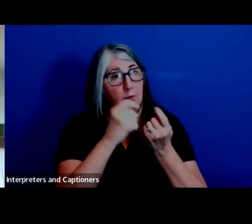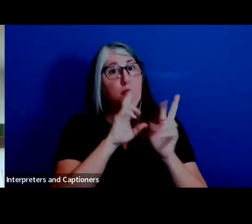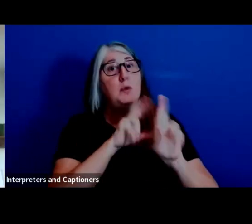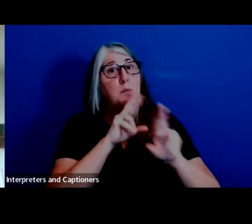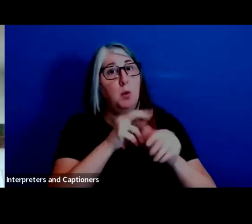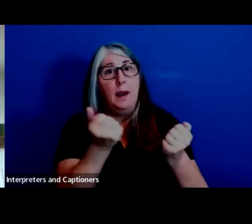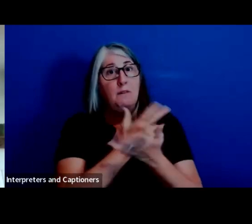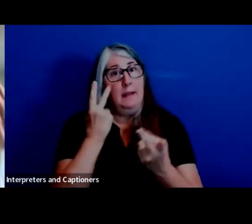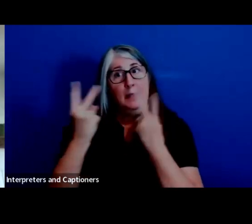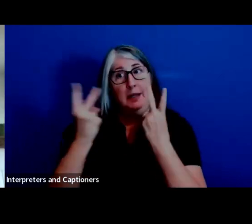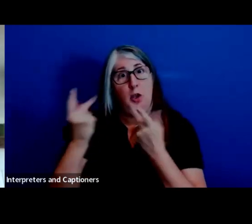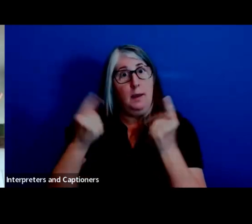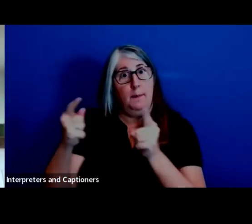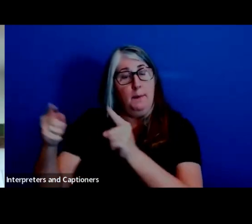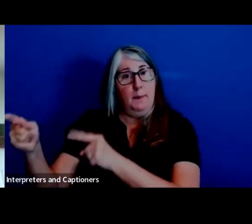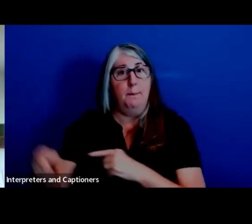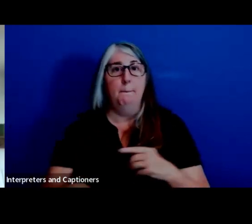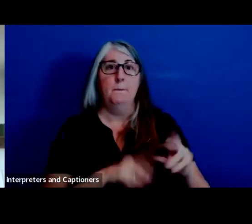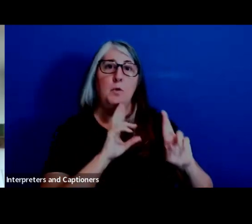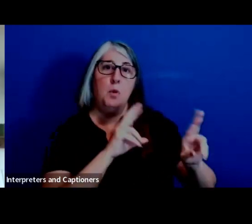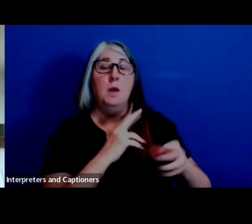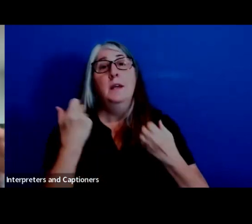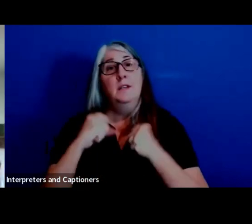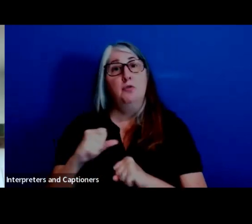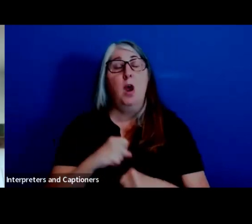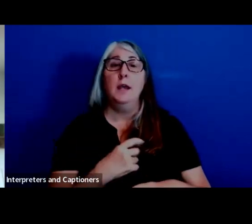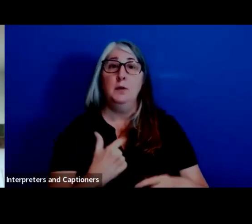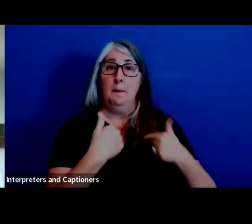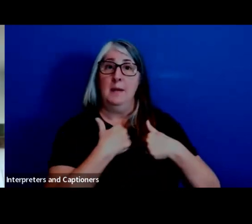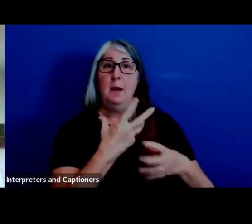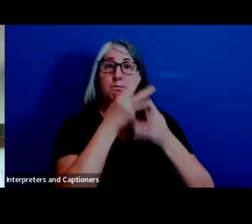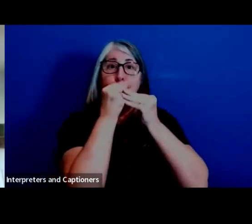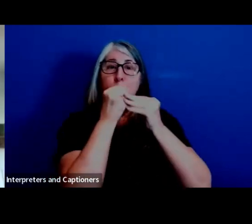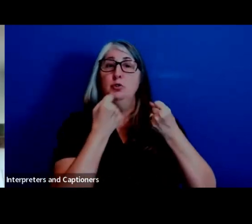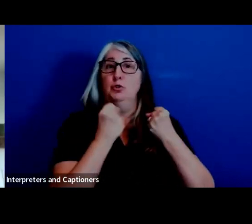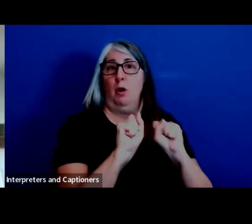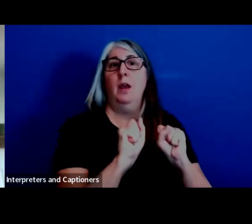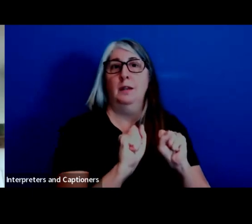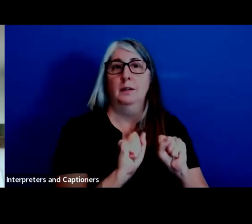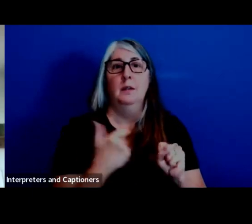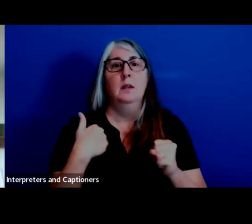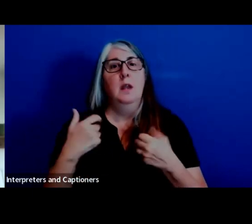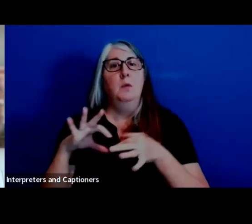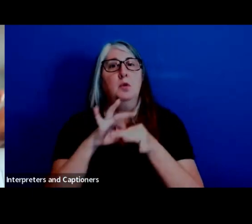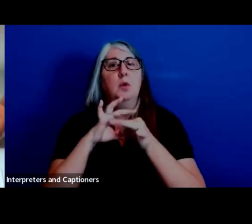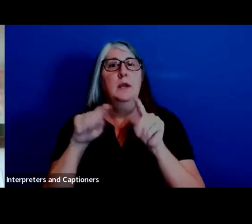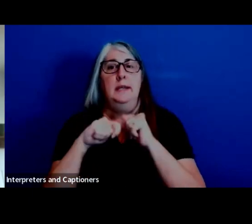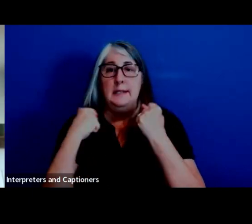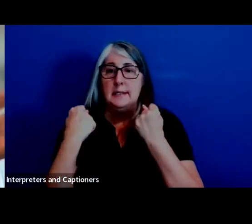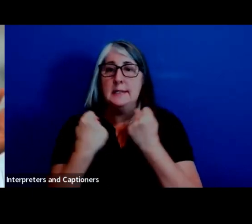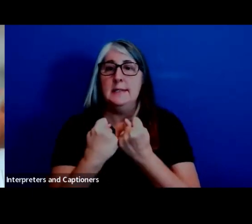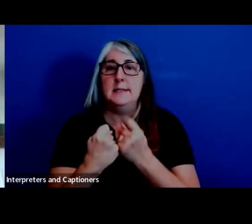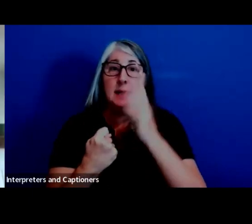saw, again, tried to shut me up and told me to tell I was, you know, coordinating the team at that point, I was told